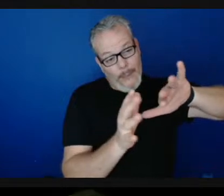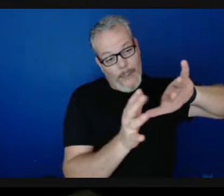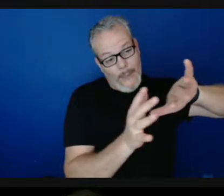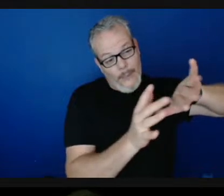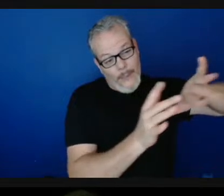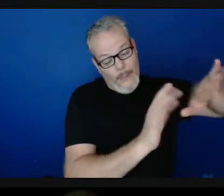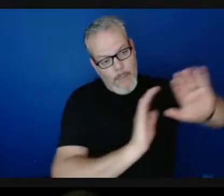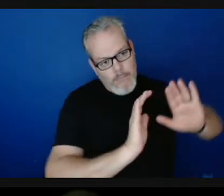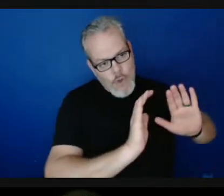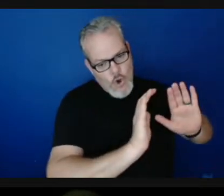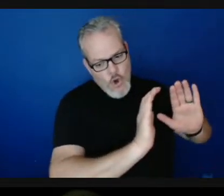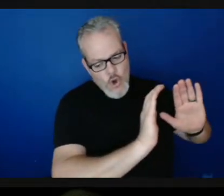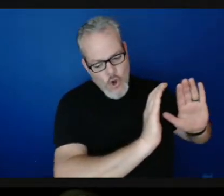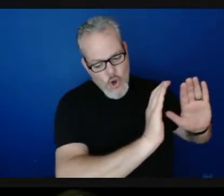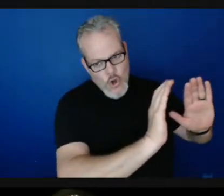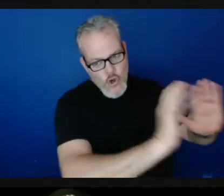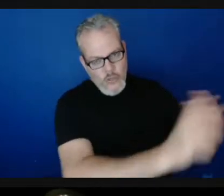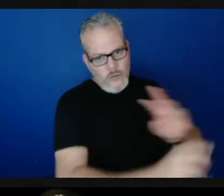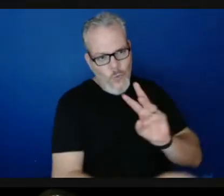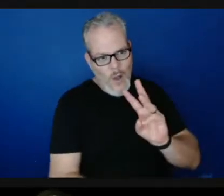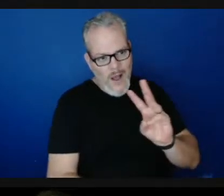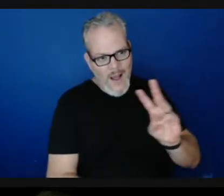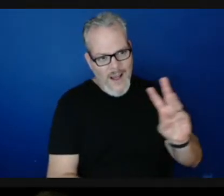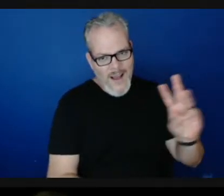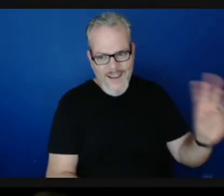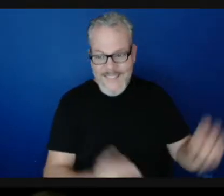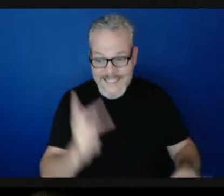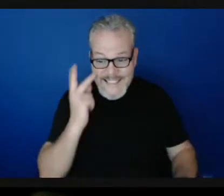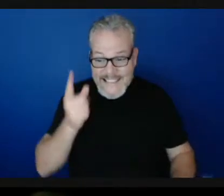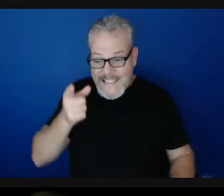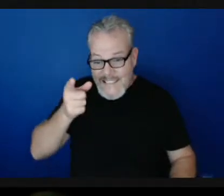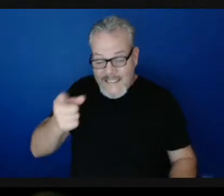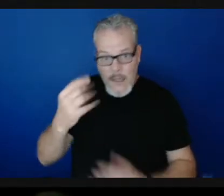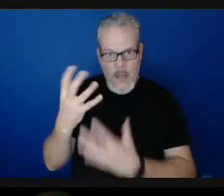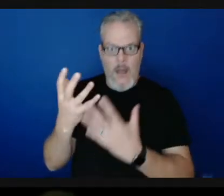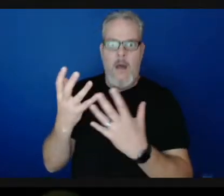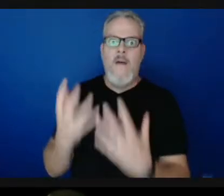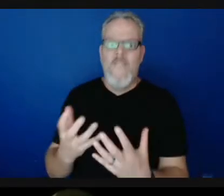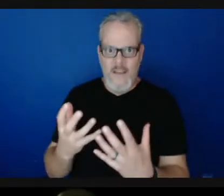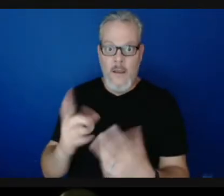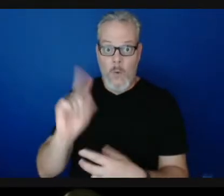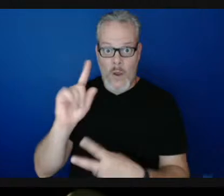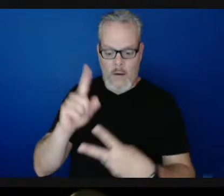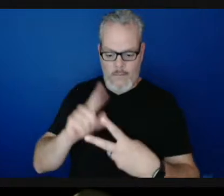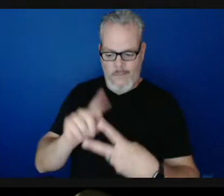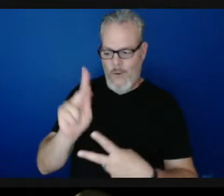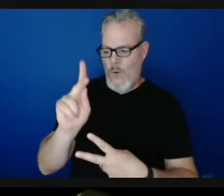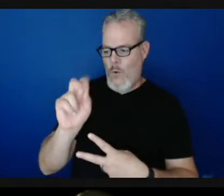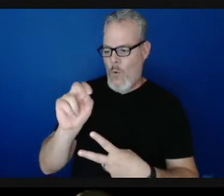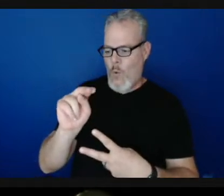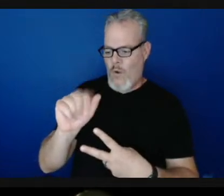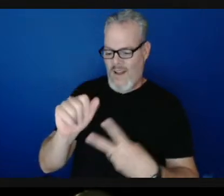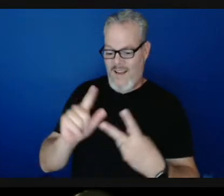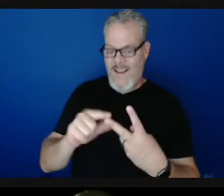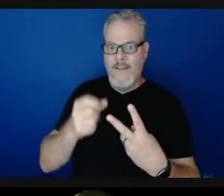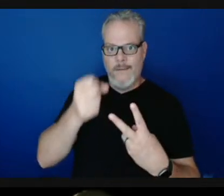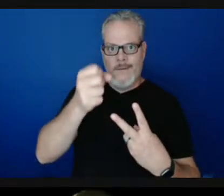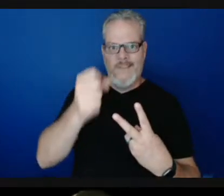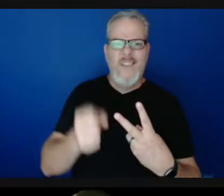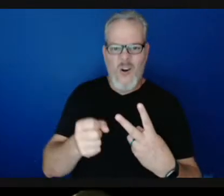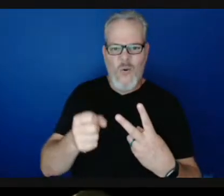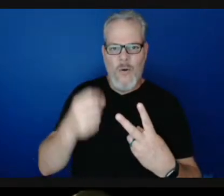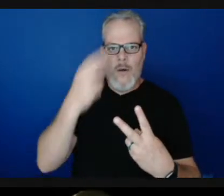carried. So you can see it could be quite heavy, especially on the Kona side and in South Hawaii. But that's now that the trade winds have